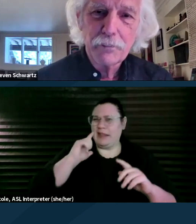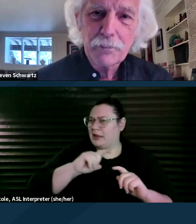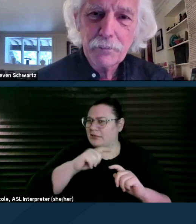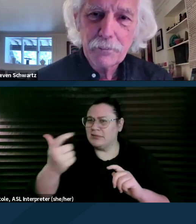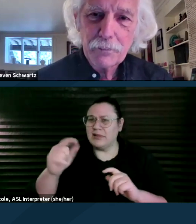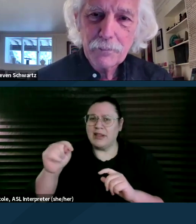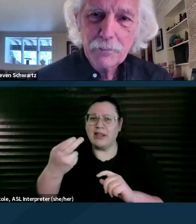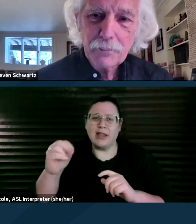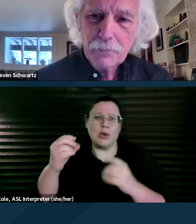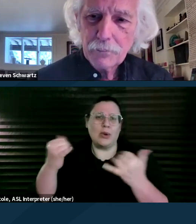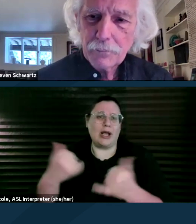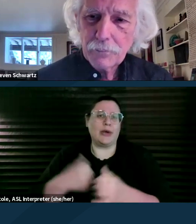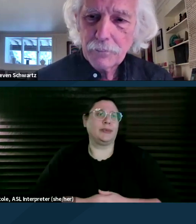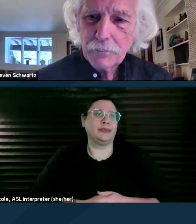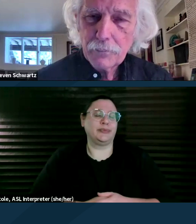Theo.